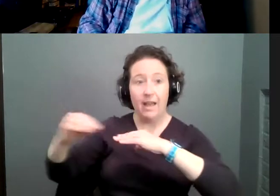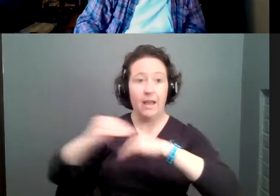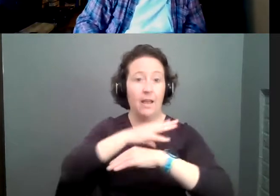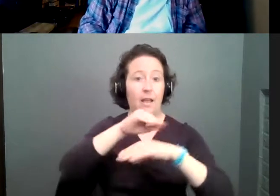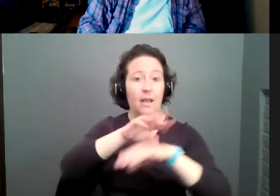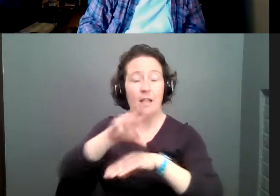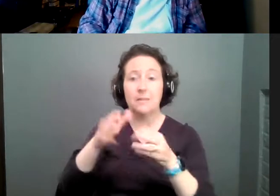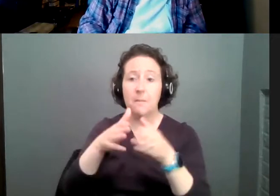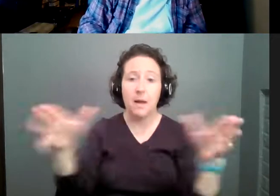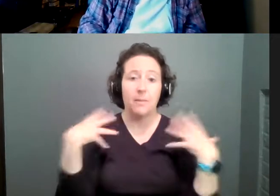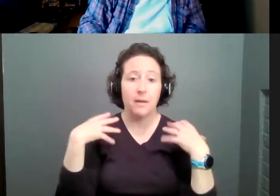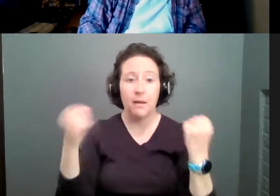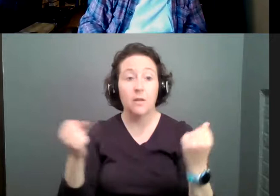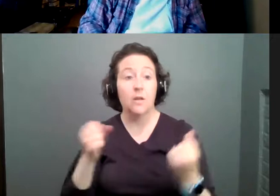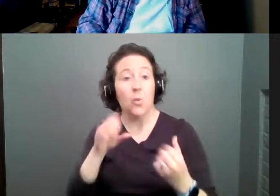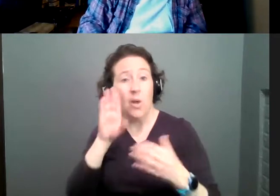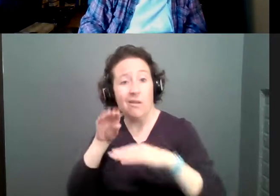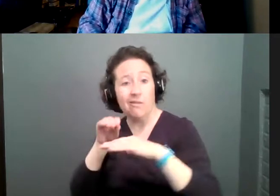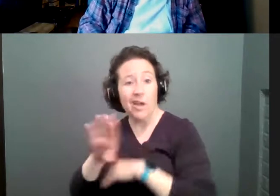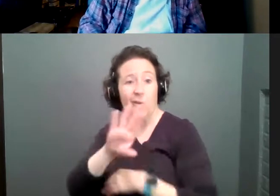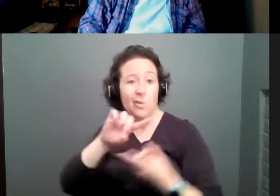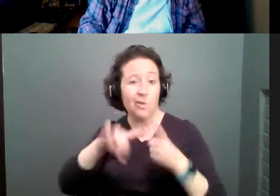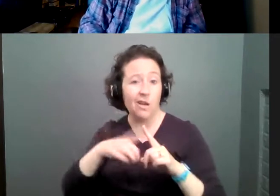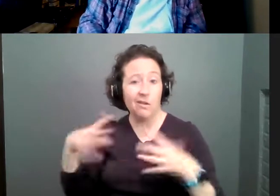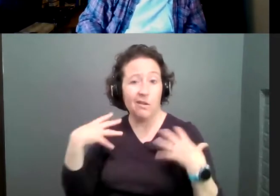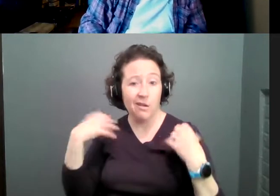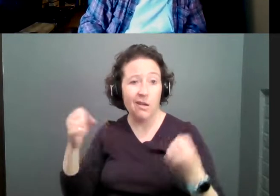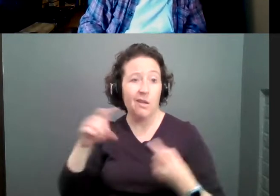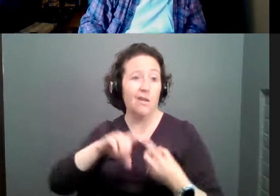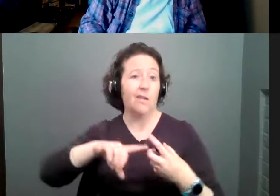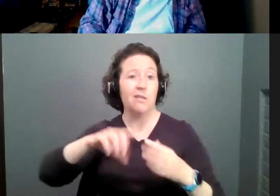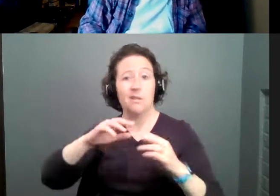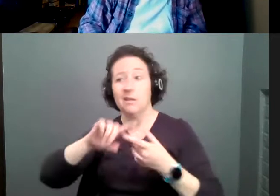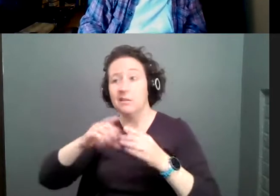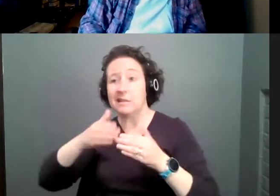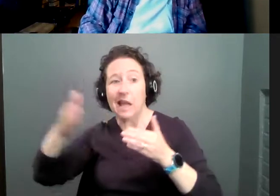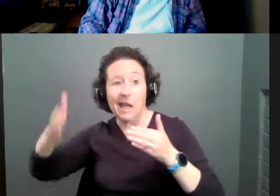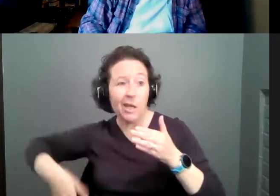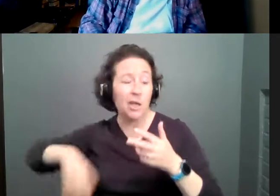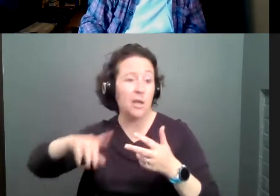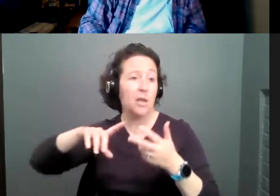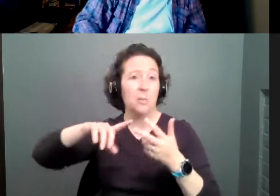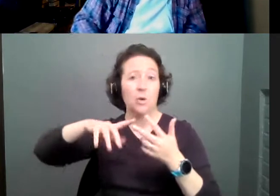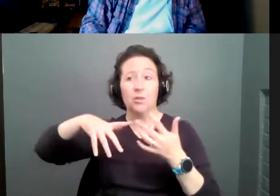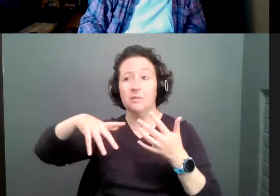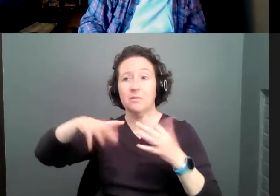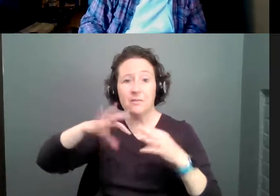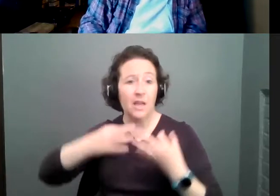health of their friends, neighbors, acquaintances, and the people that they may spend time